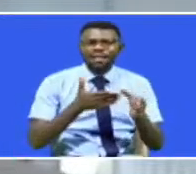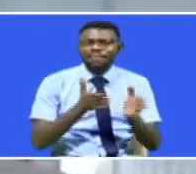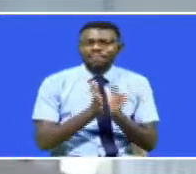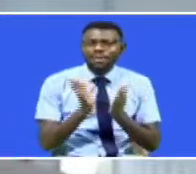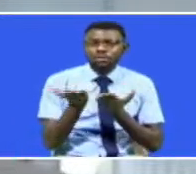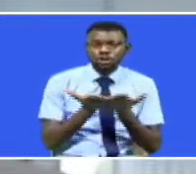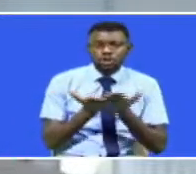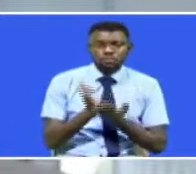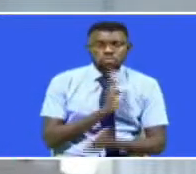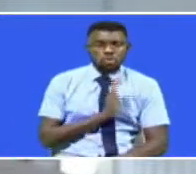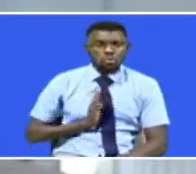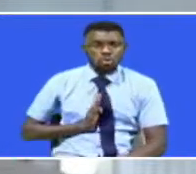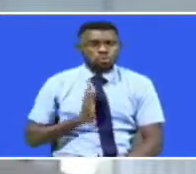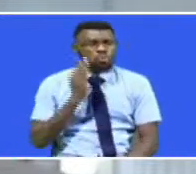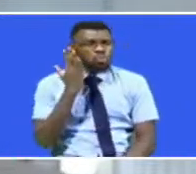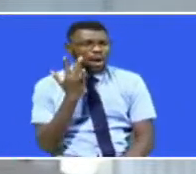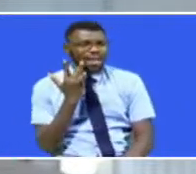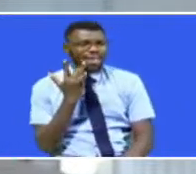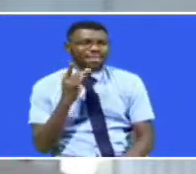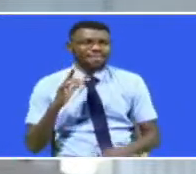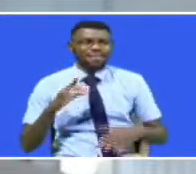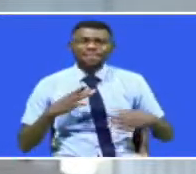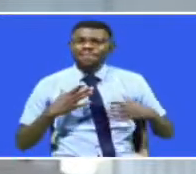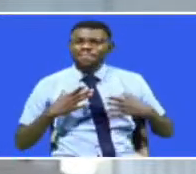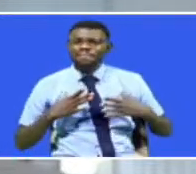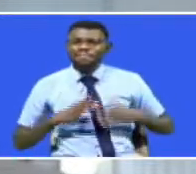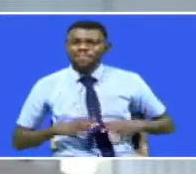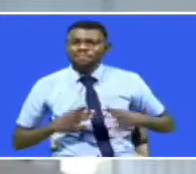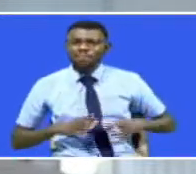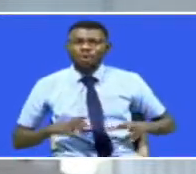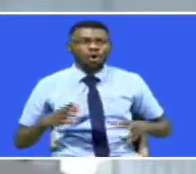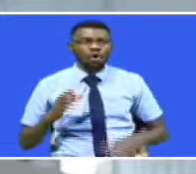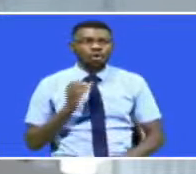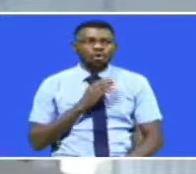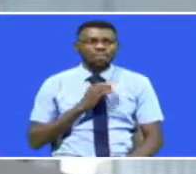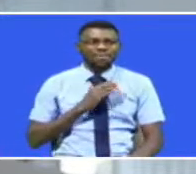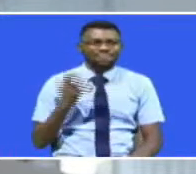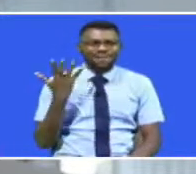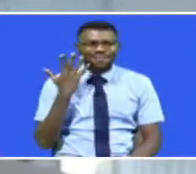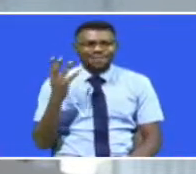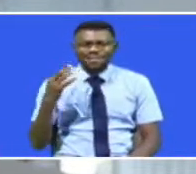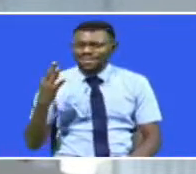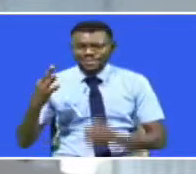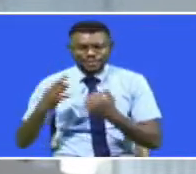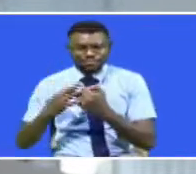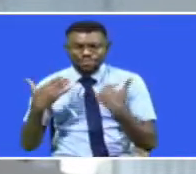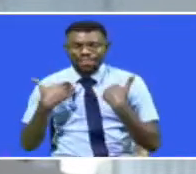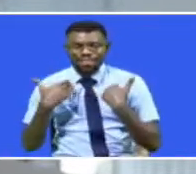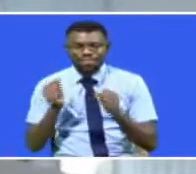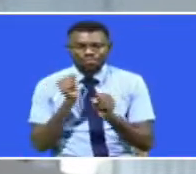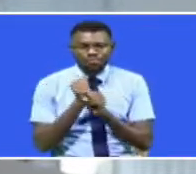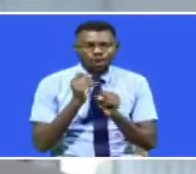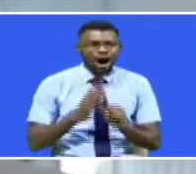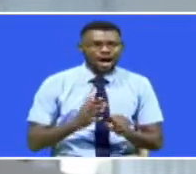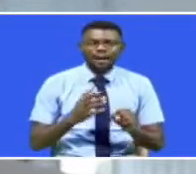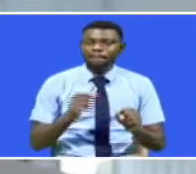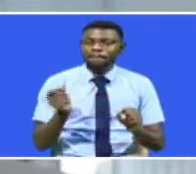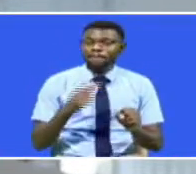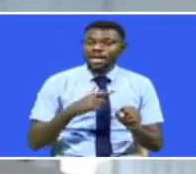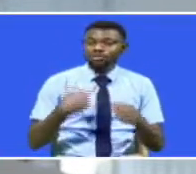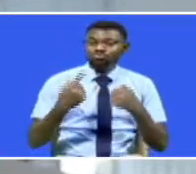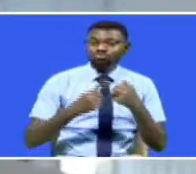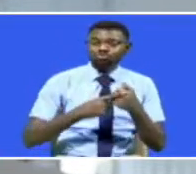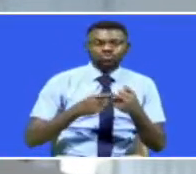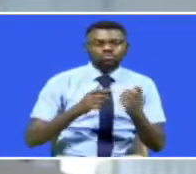a recent outcry over contracts of 538 health workers, which expired at the end of June.